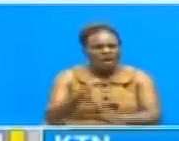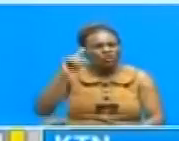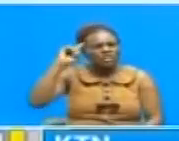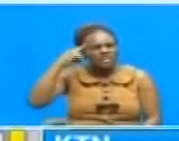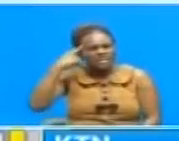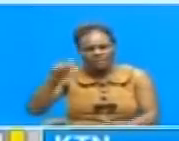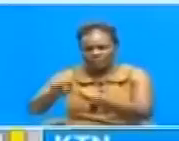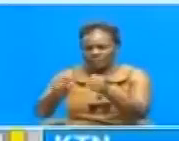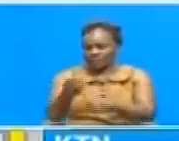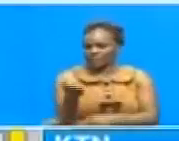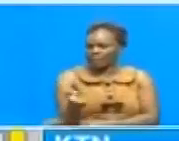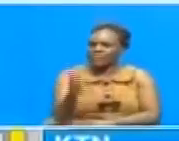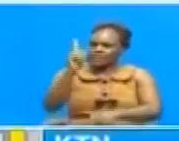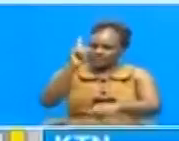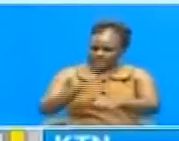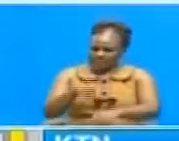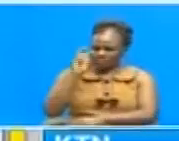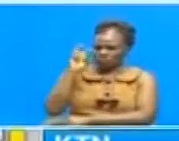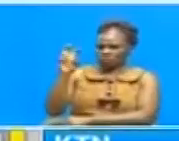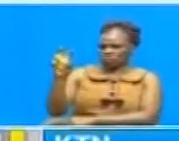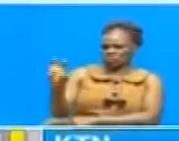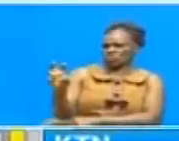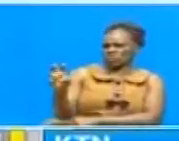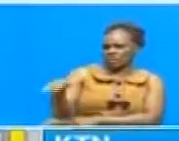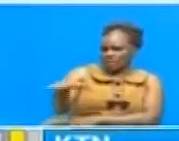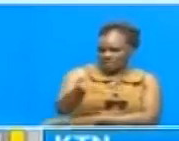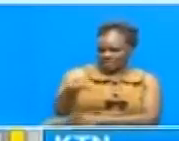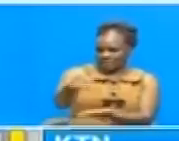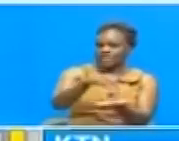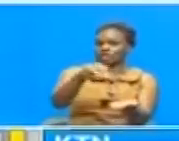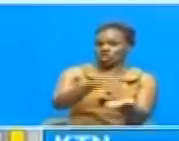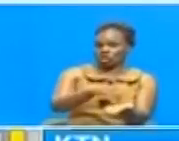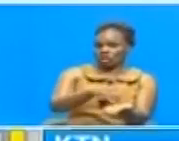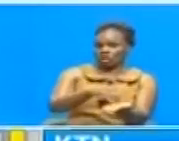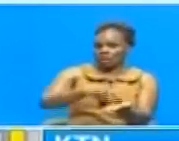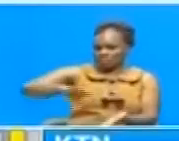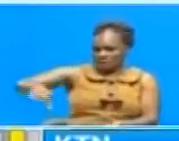the damage caused. When you look at a region like Central, Mount Kenya,